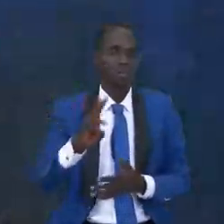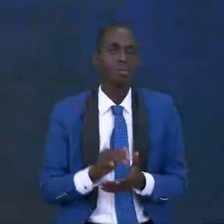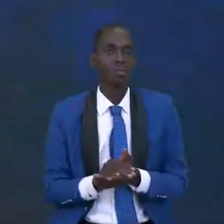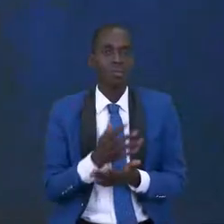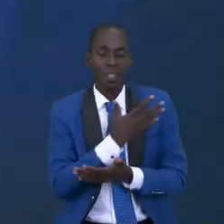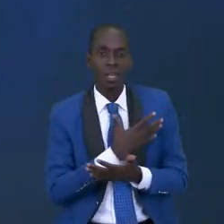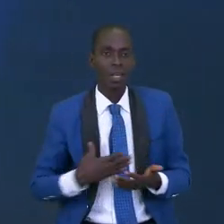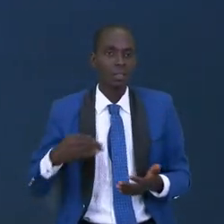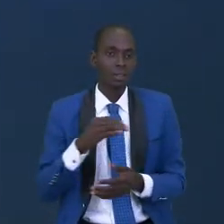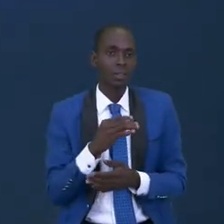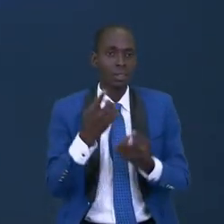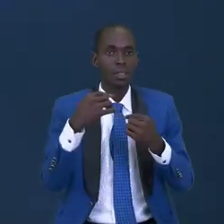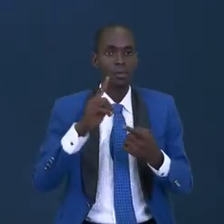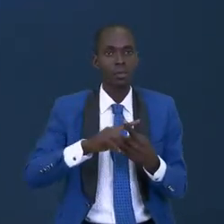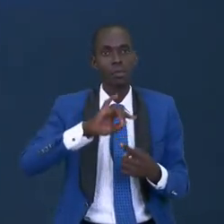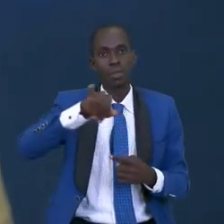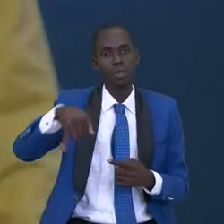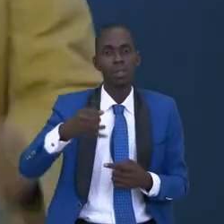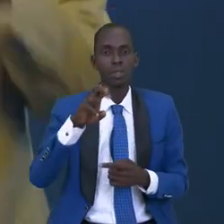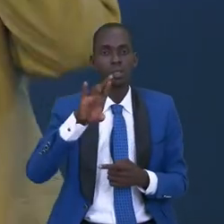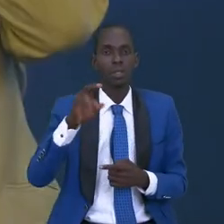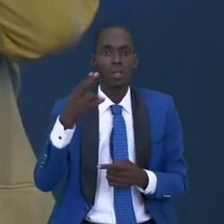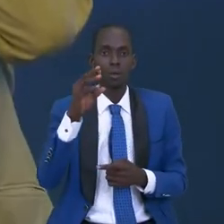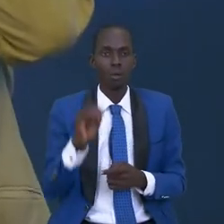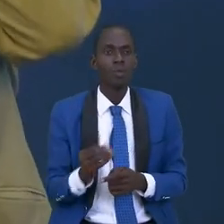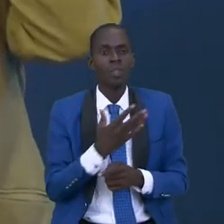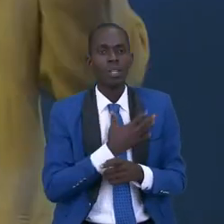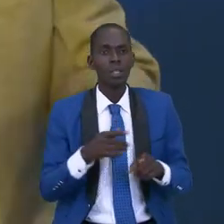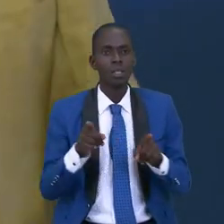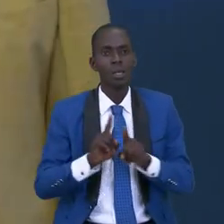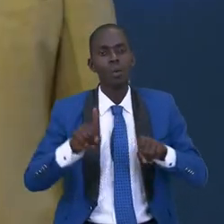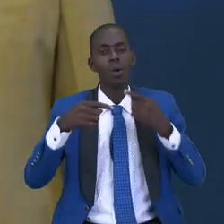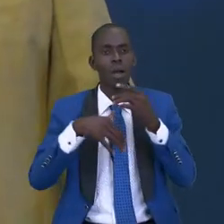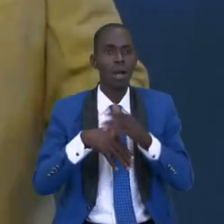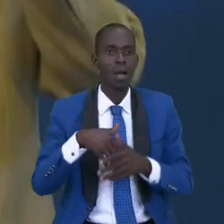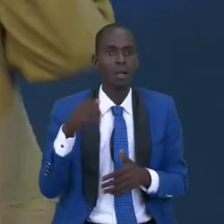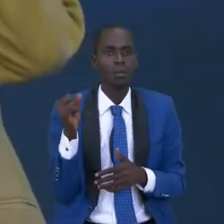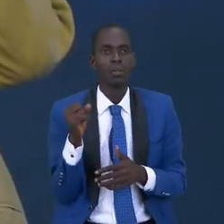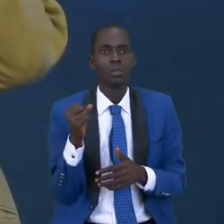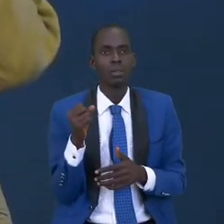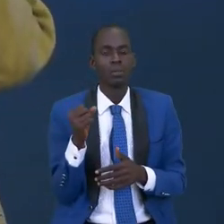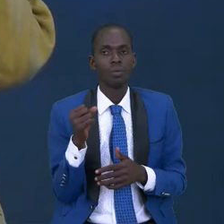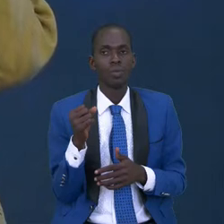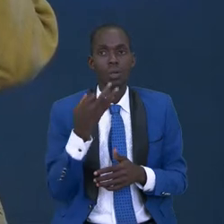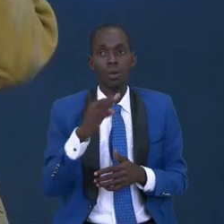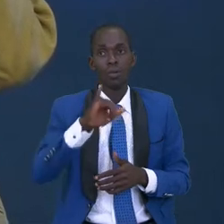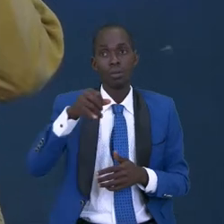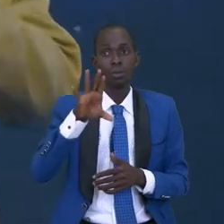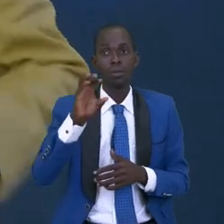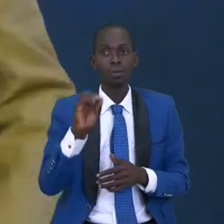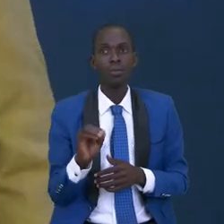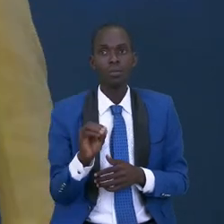Jericho. And as he went out of Jericho with